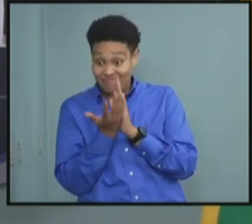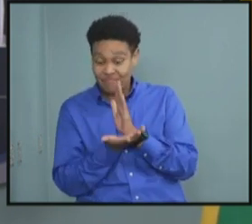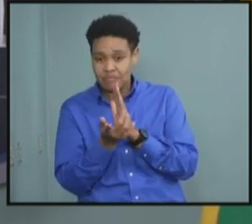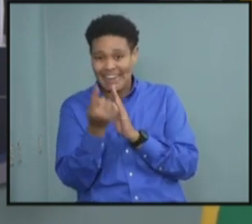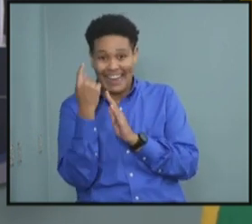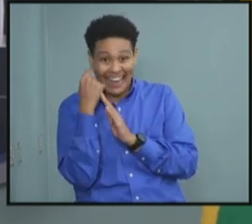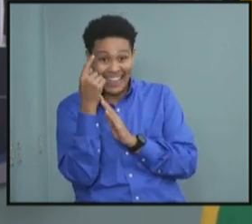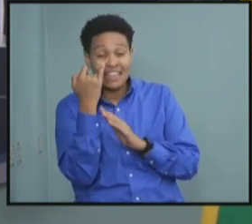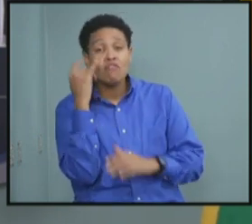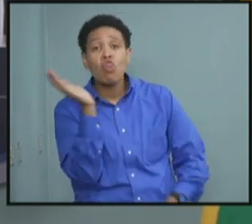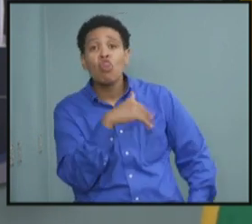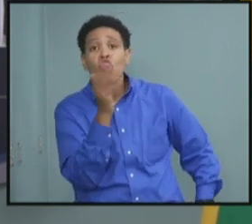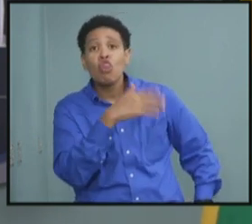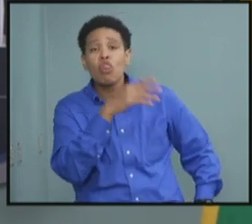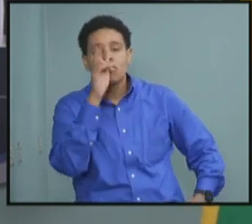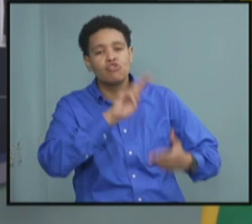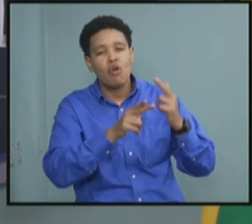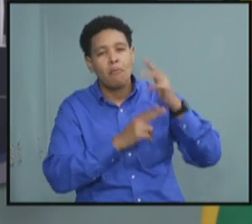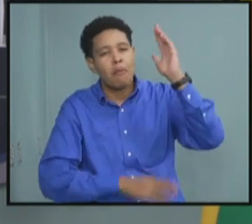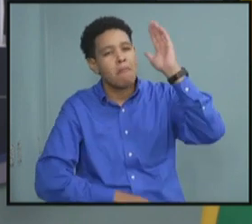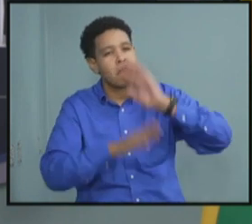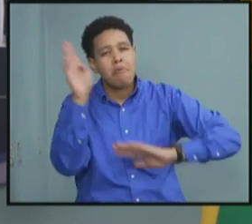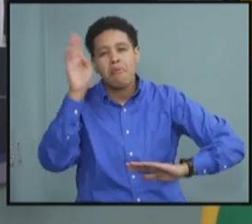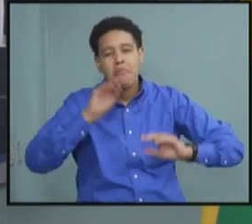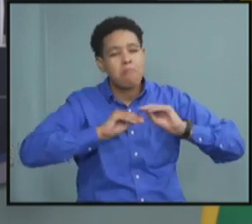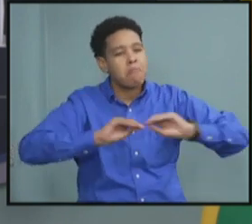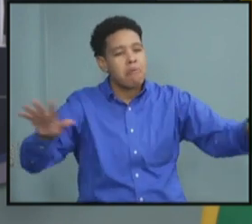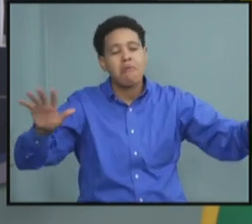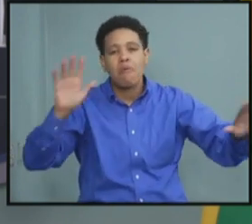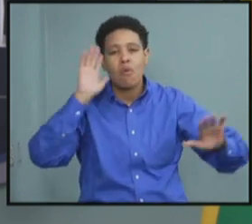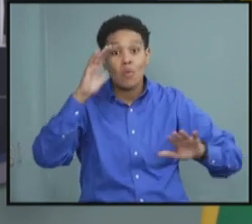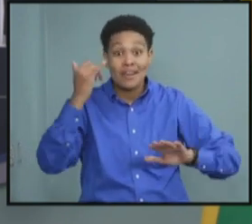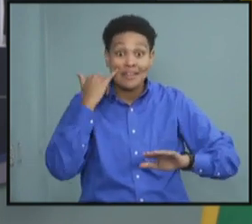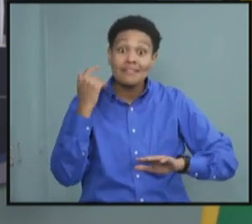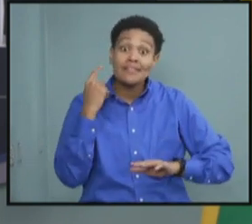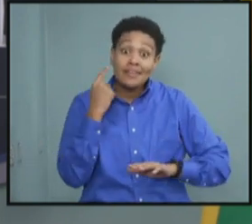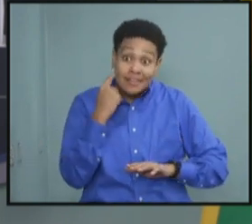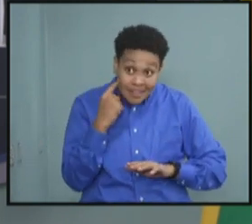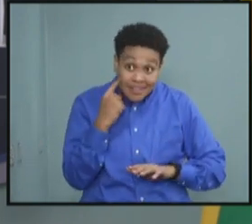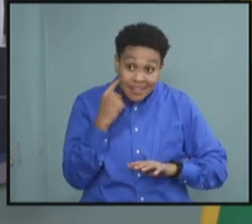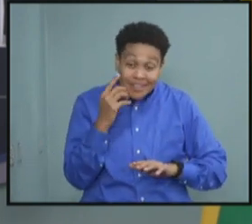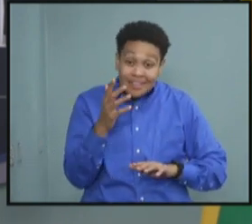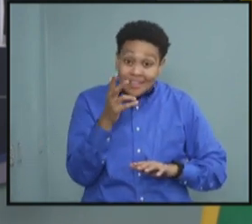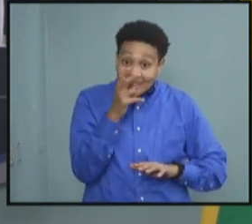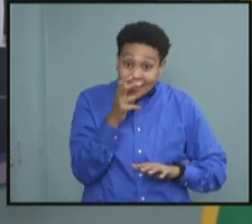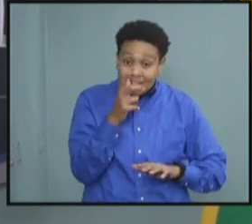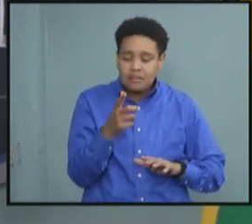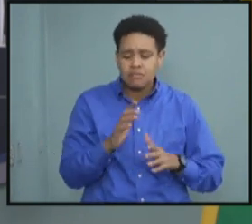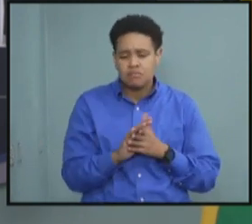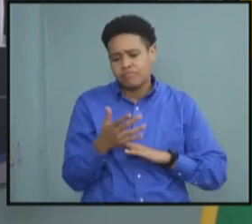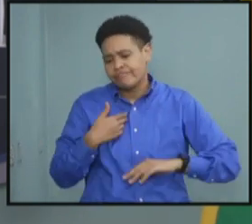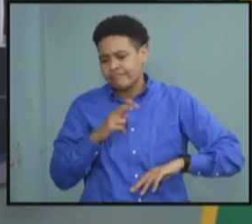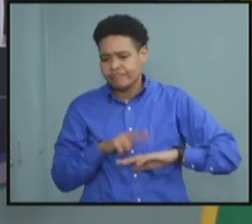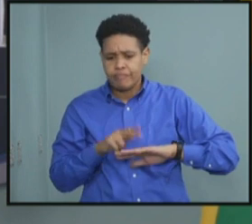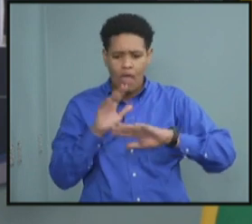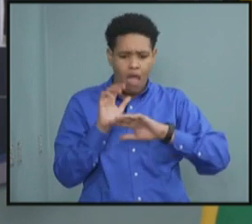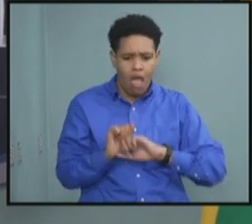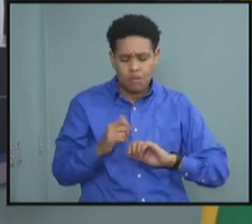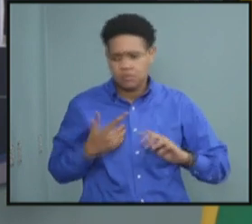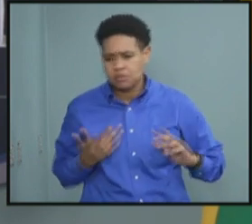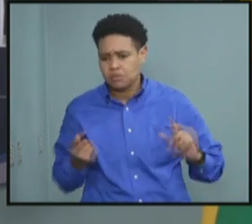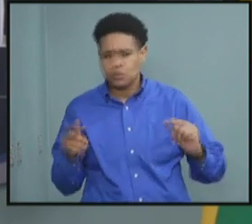measures, you will have a spike. If we keep faith with the measures, make them second nature, we